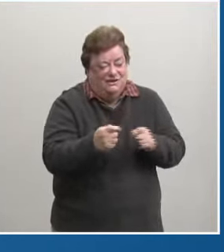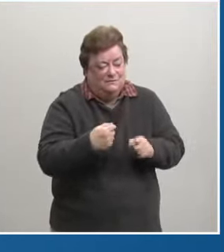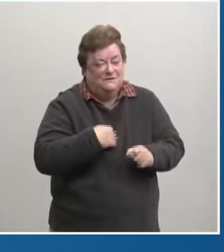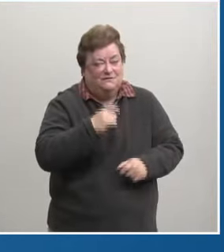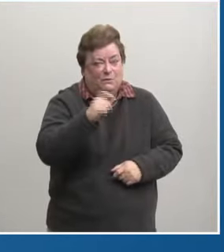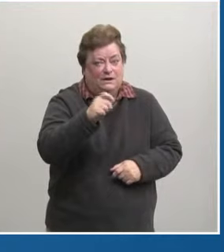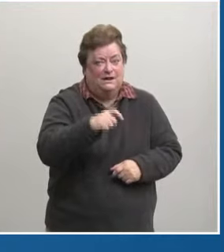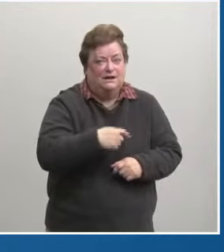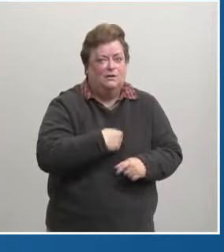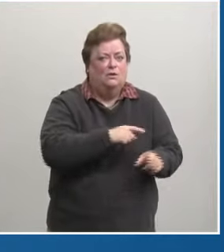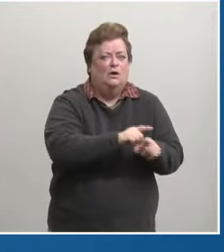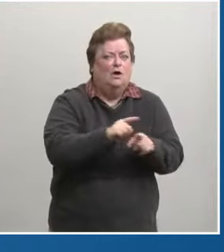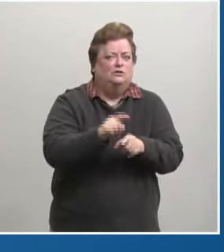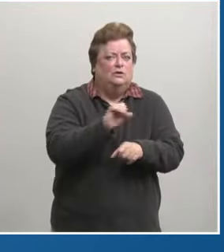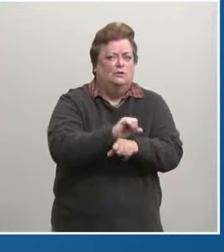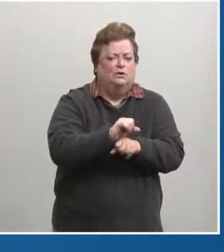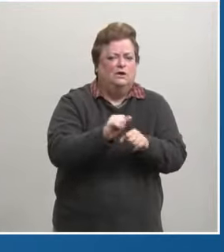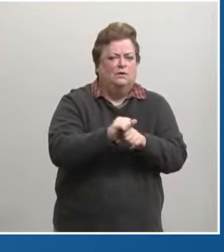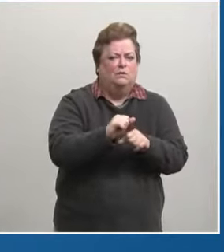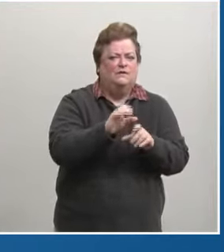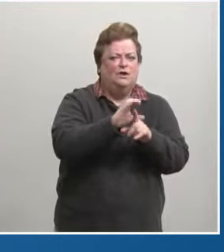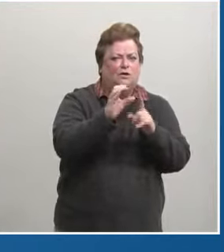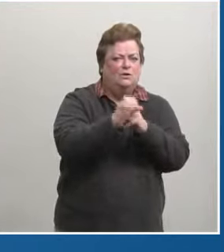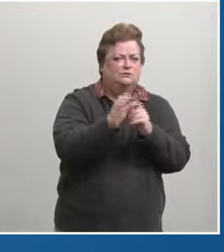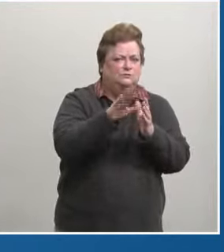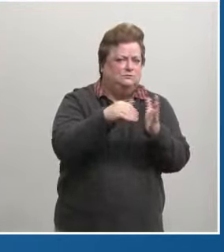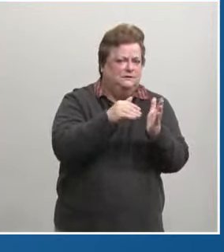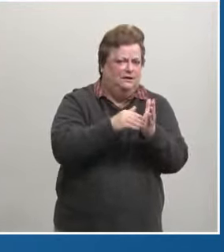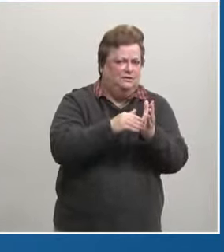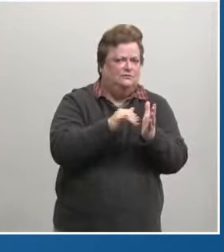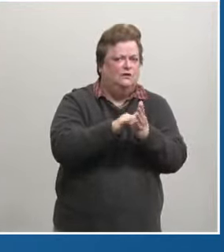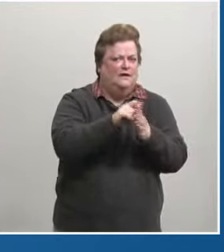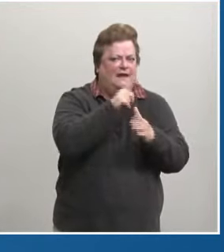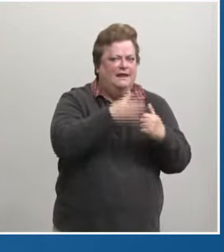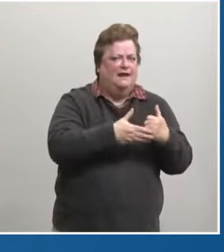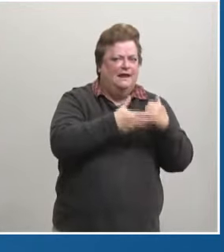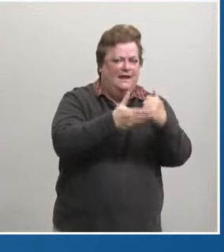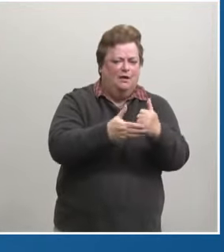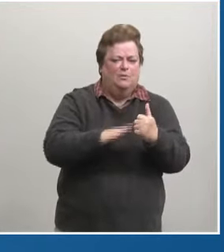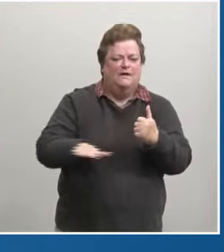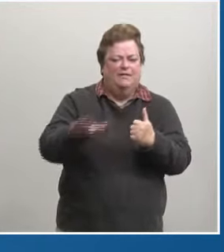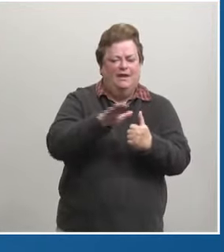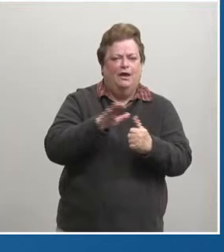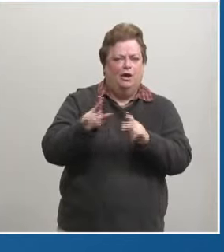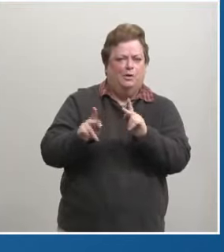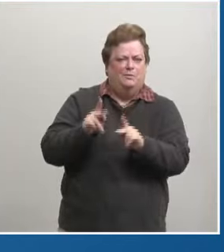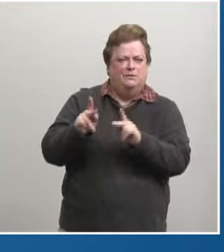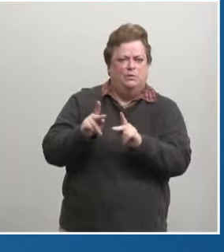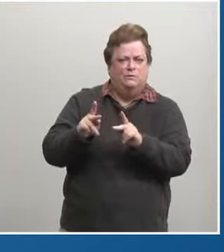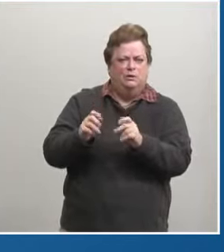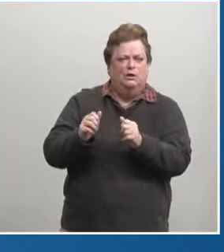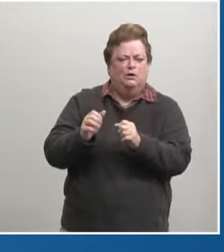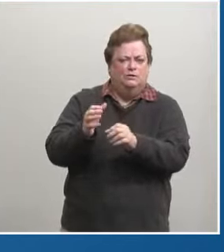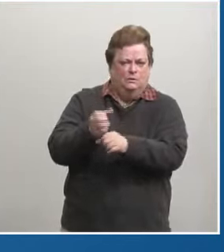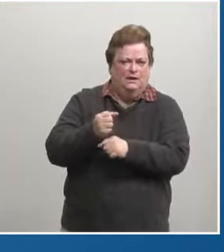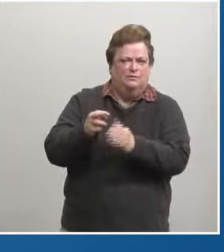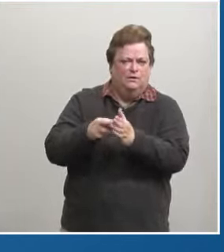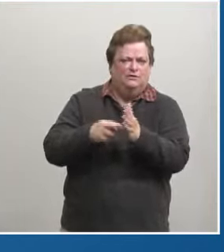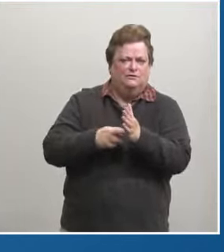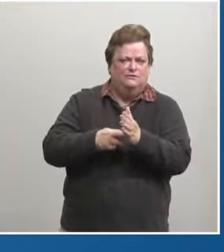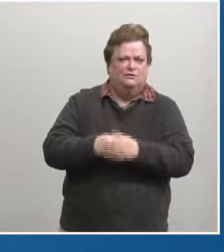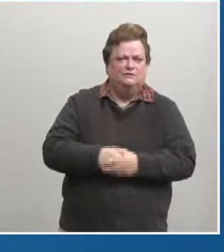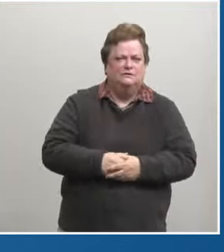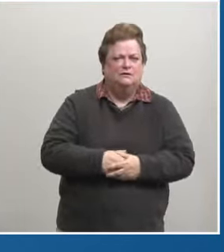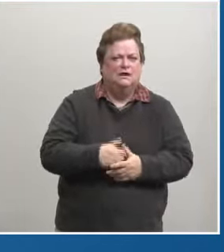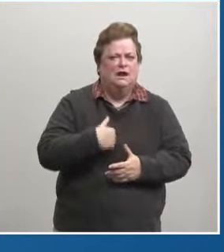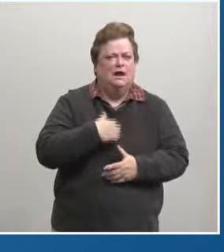are also working with community cultural centers so that they can help their members get registered.